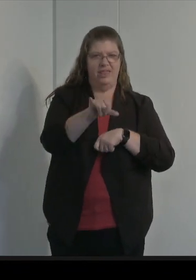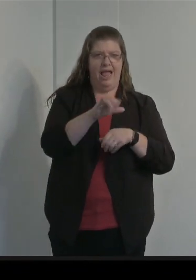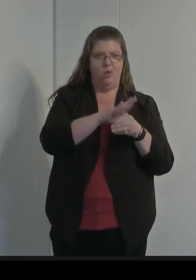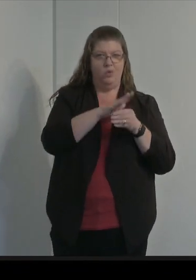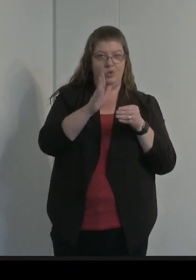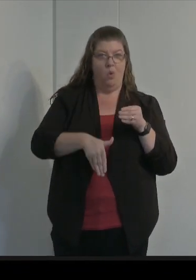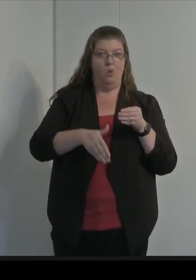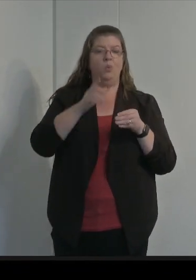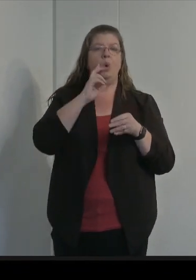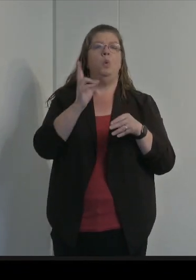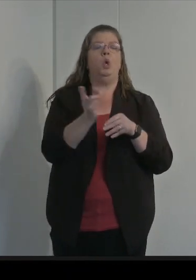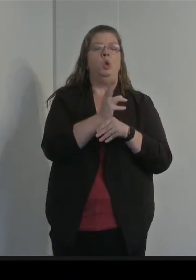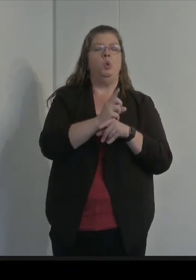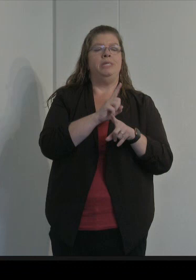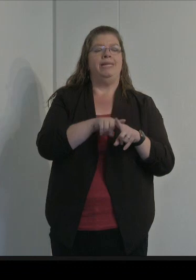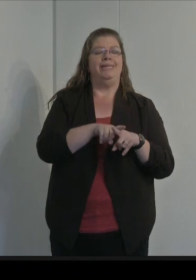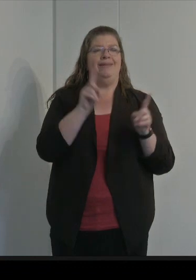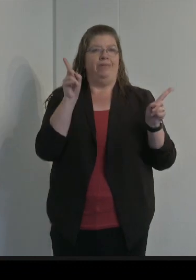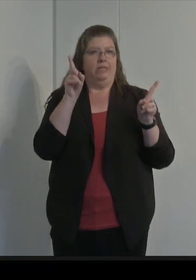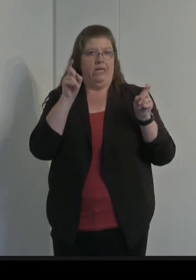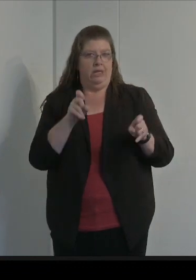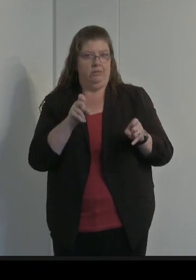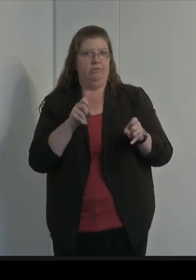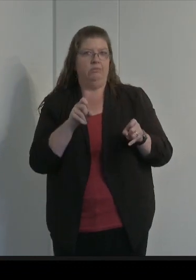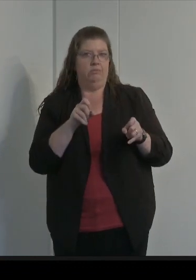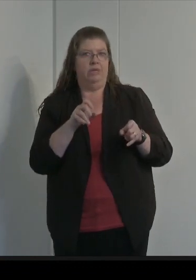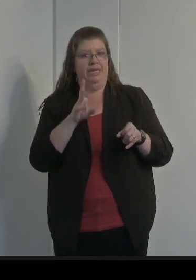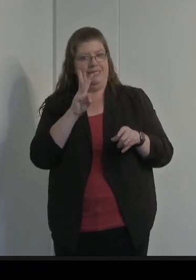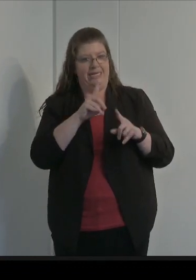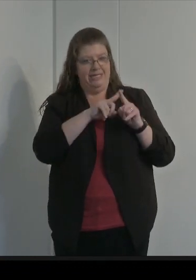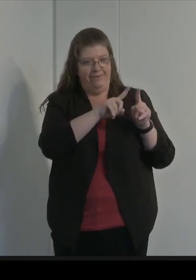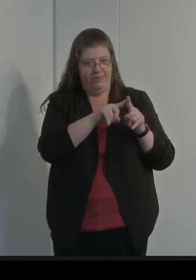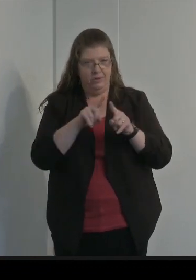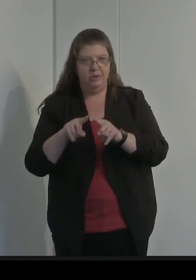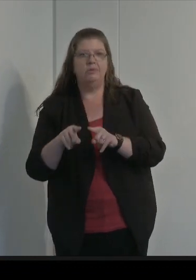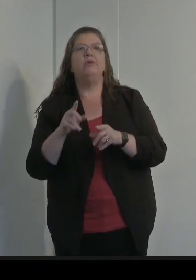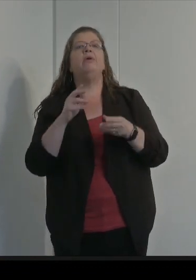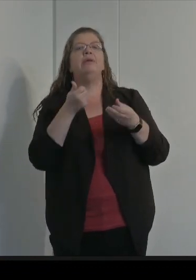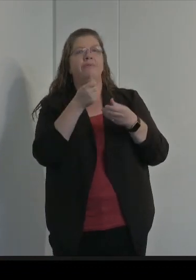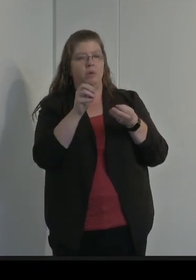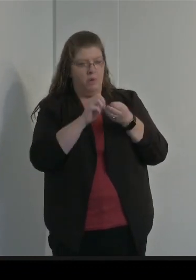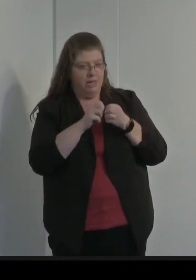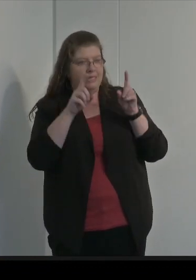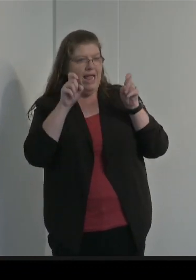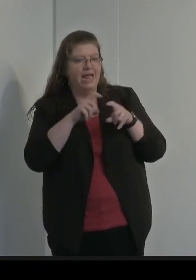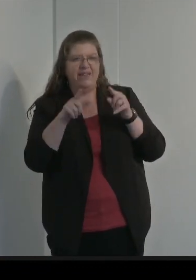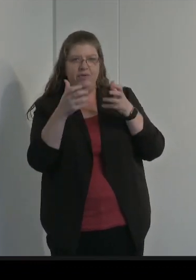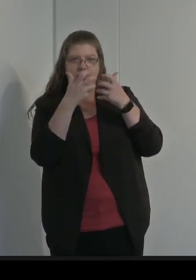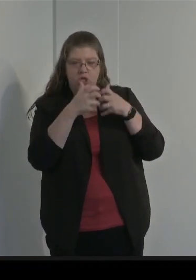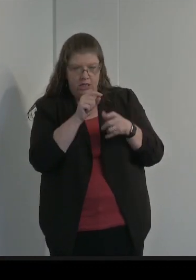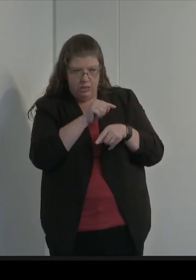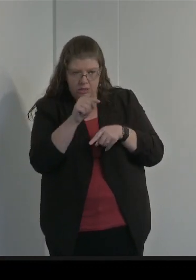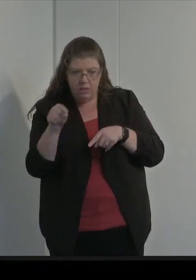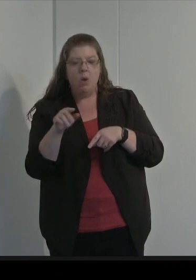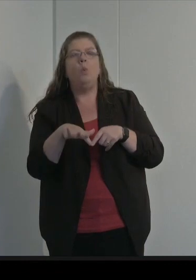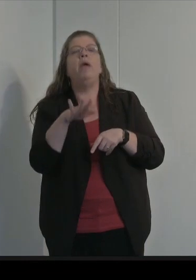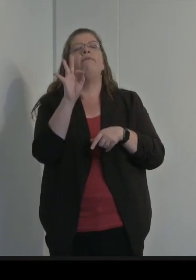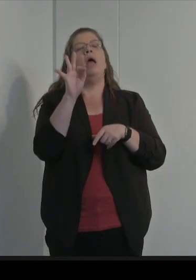And we've taken to validating a small number of these on different machines, and have